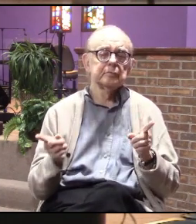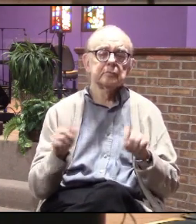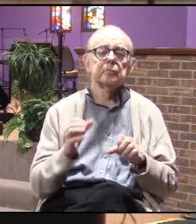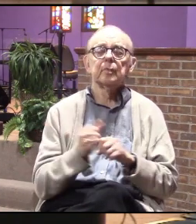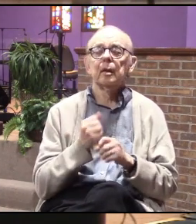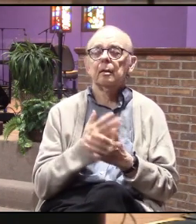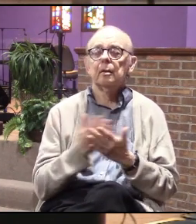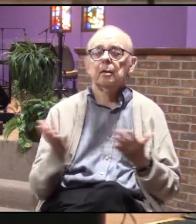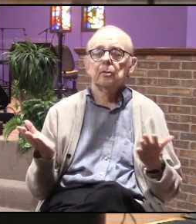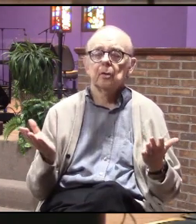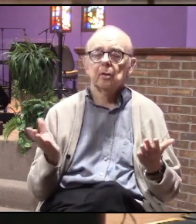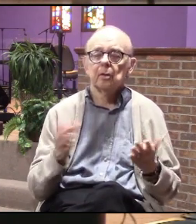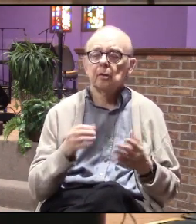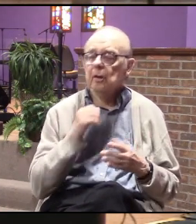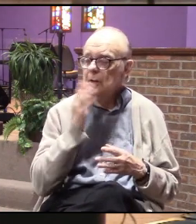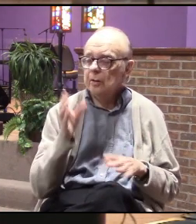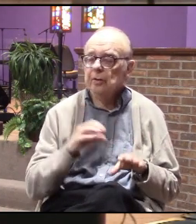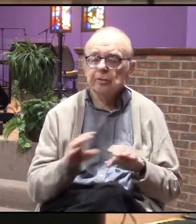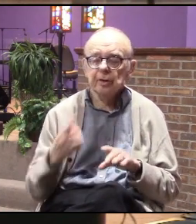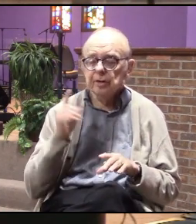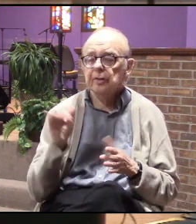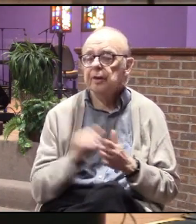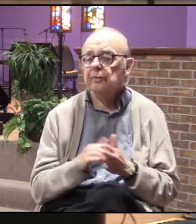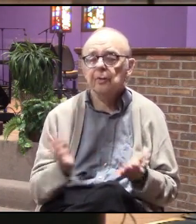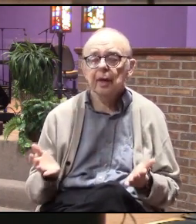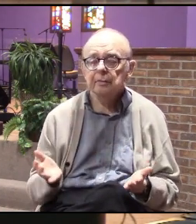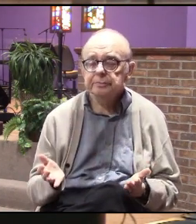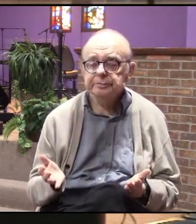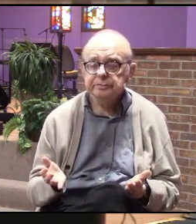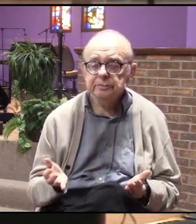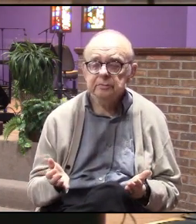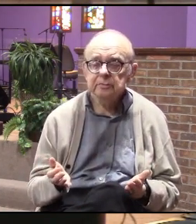you receive something and you did nothing for it.